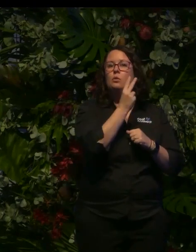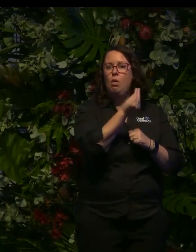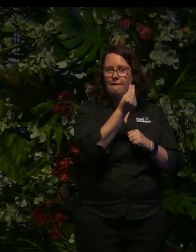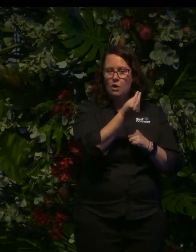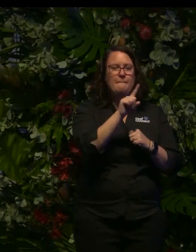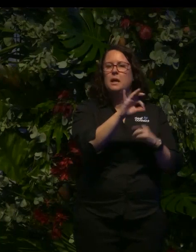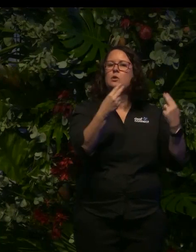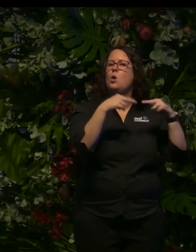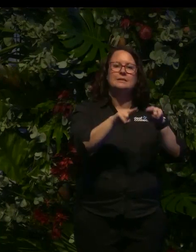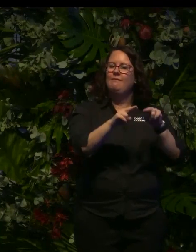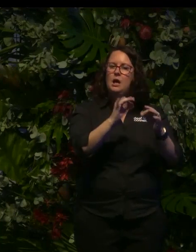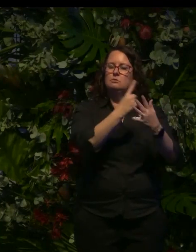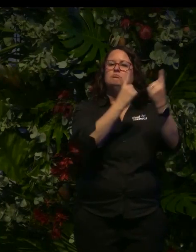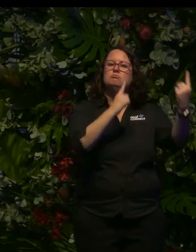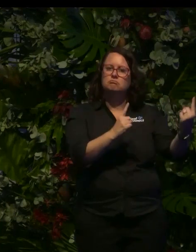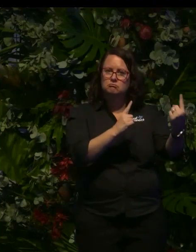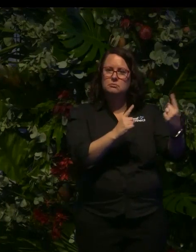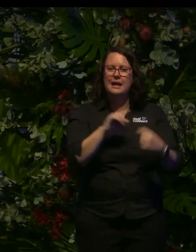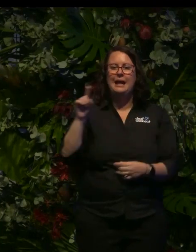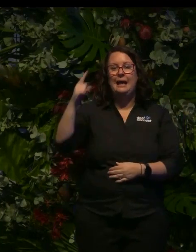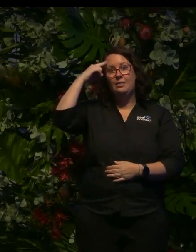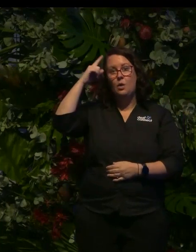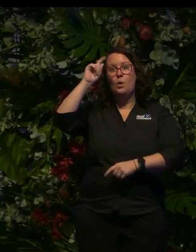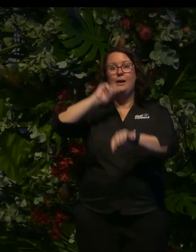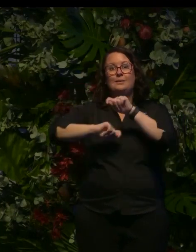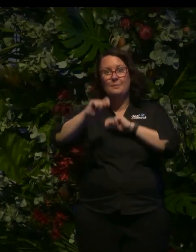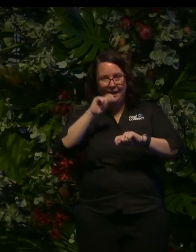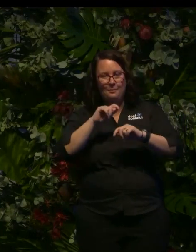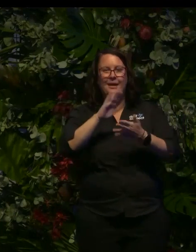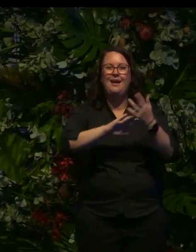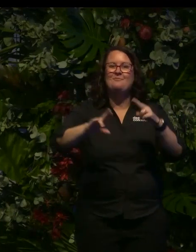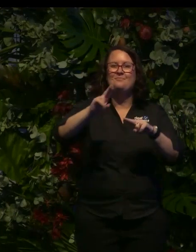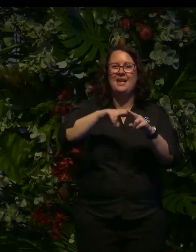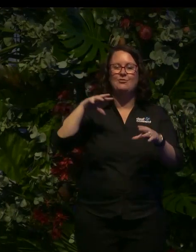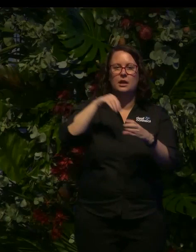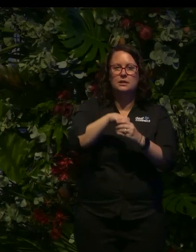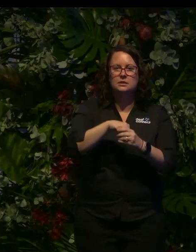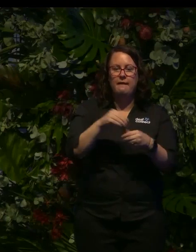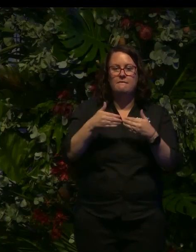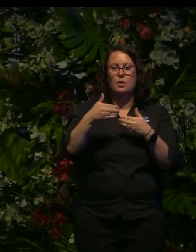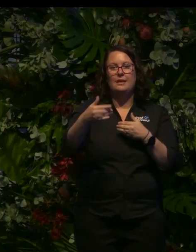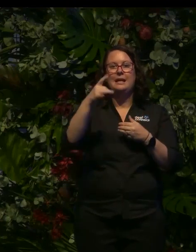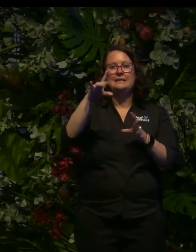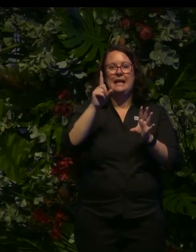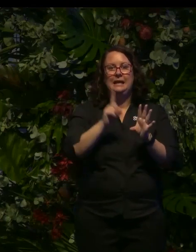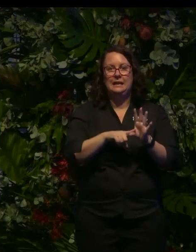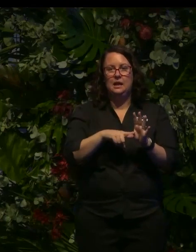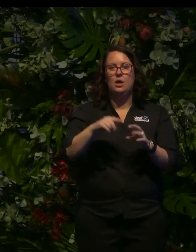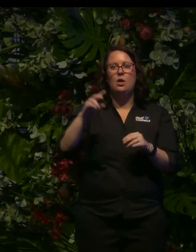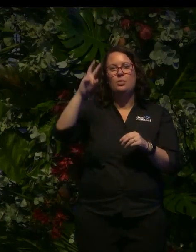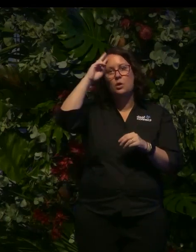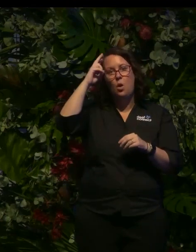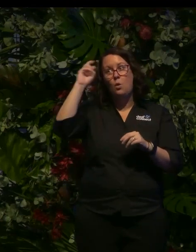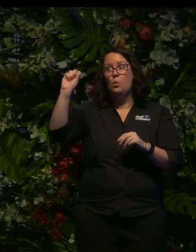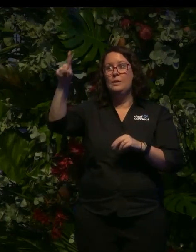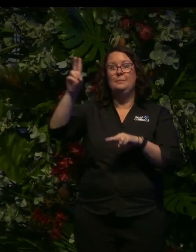living in a relationship at that point. He thought he was becoming a parent, and for the next 10 years, that girl called him daddy. His name went on